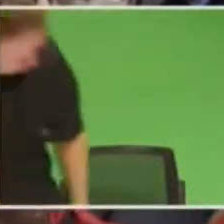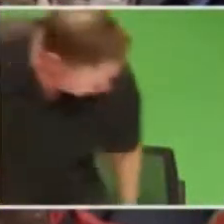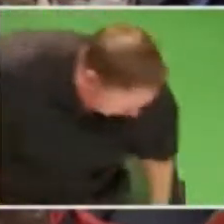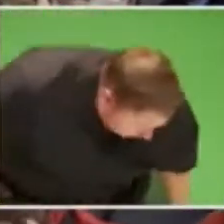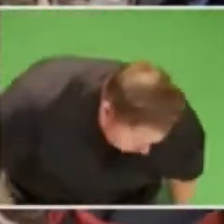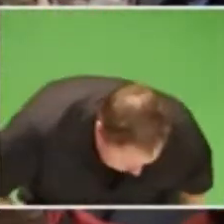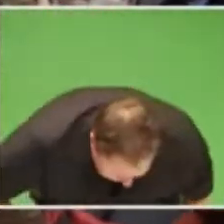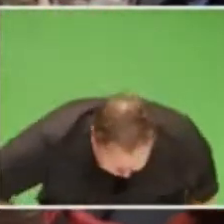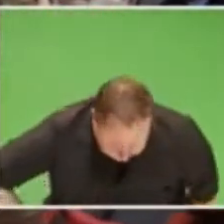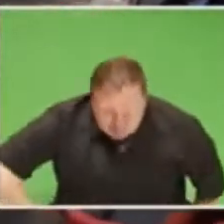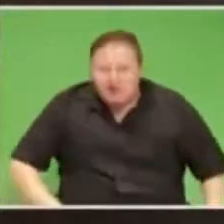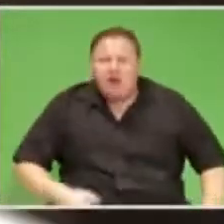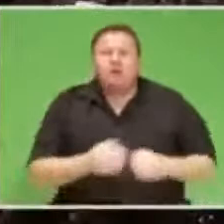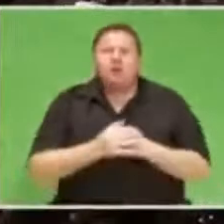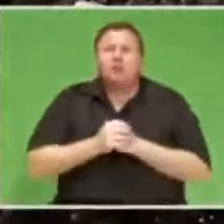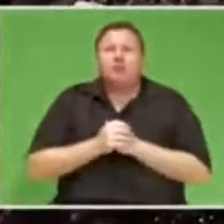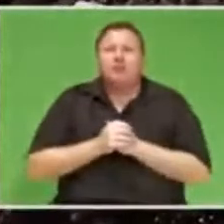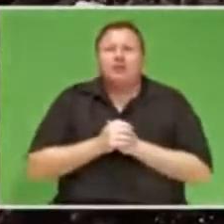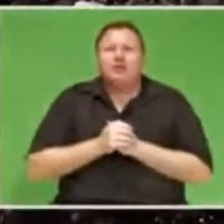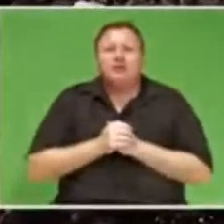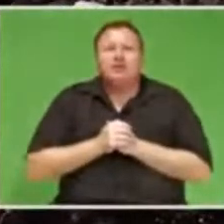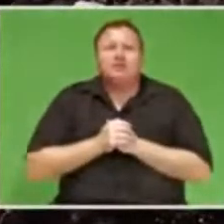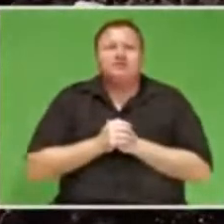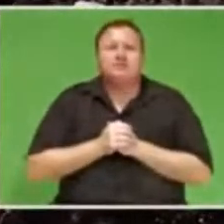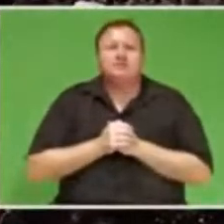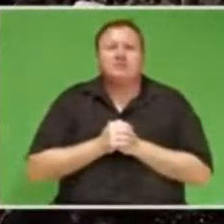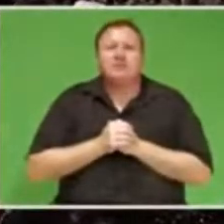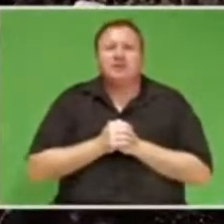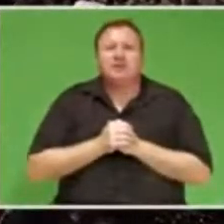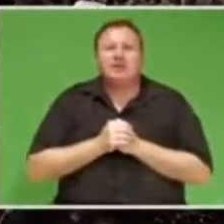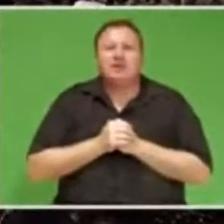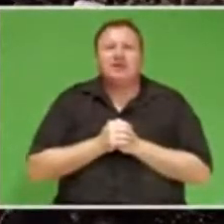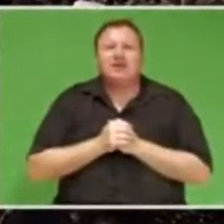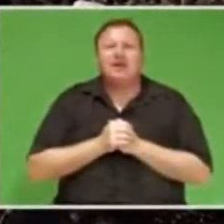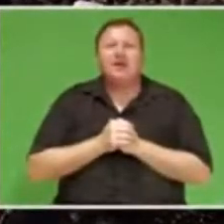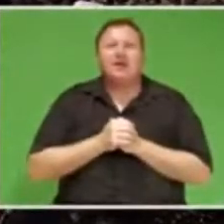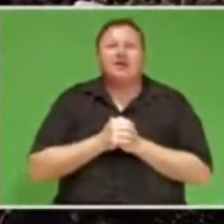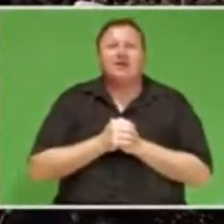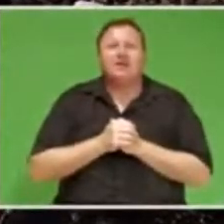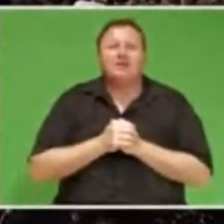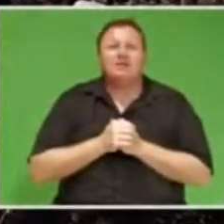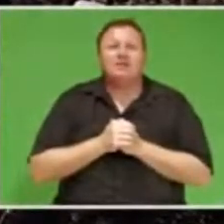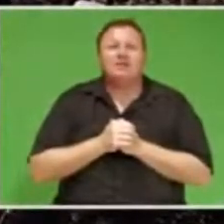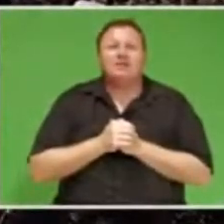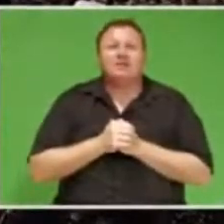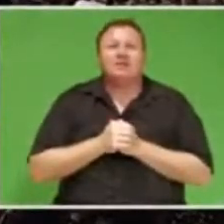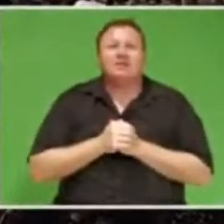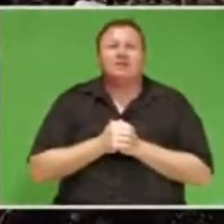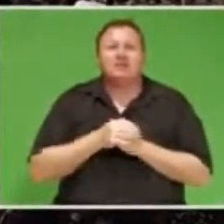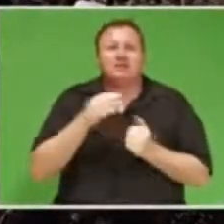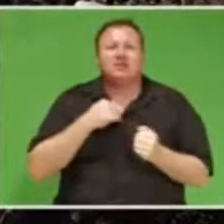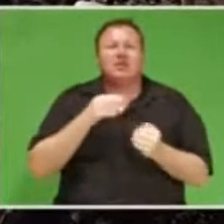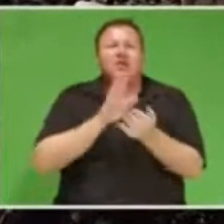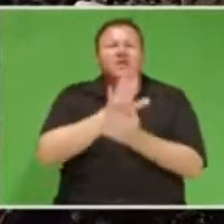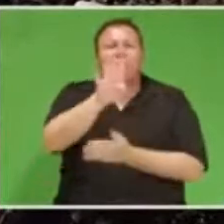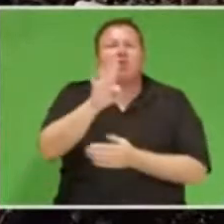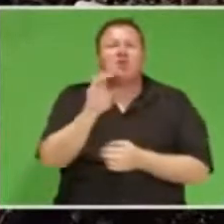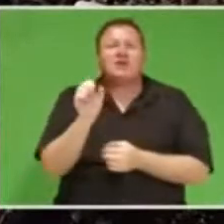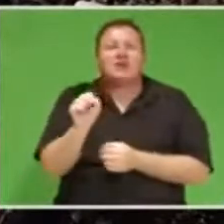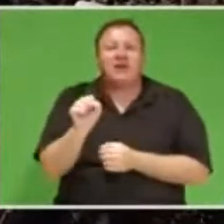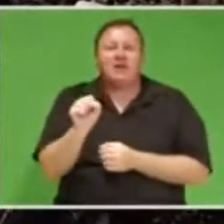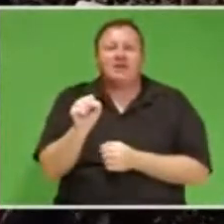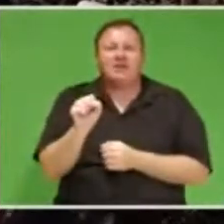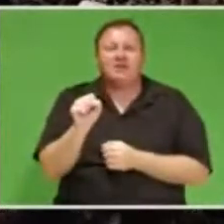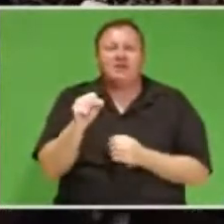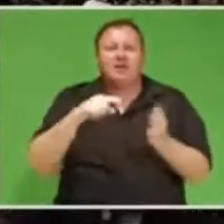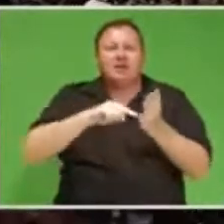are doing right now, with the business of the House. Mama, Yes. 14S, when a point